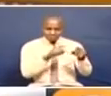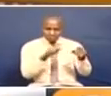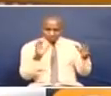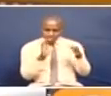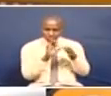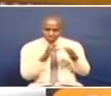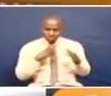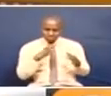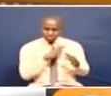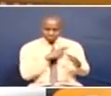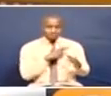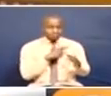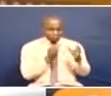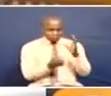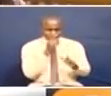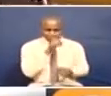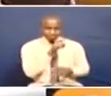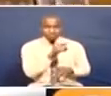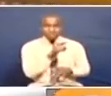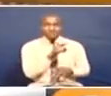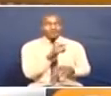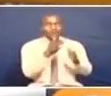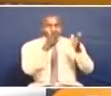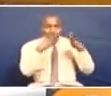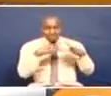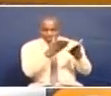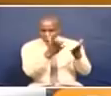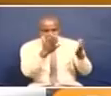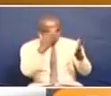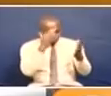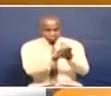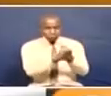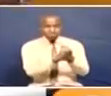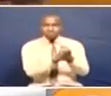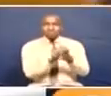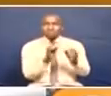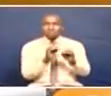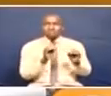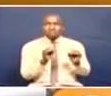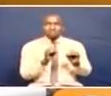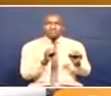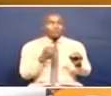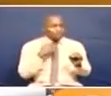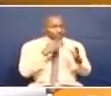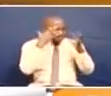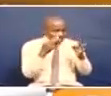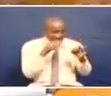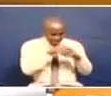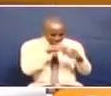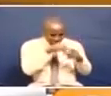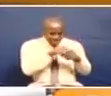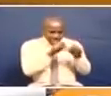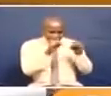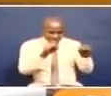Committee that we could not put our faith in those human beings. So you we put your faith in a computer.